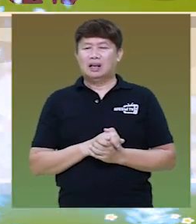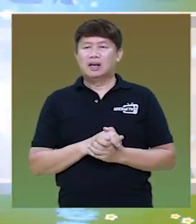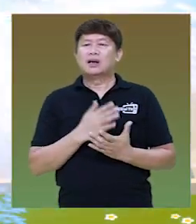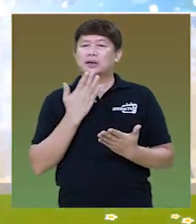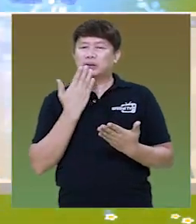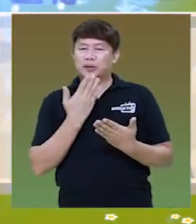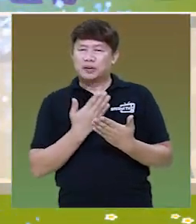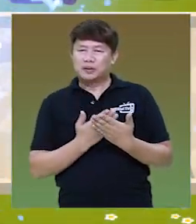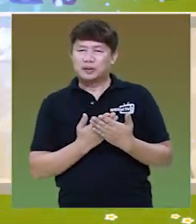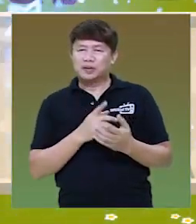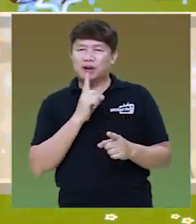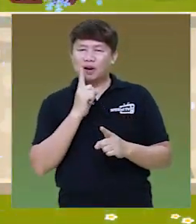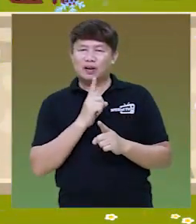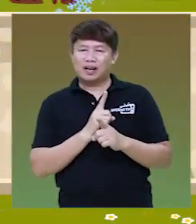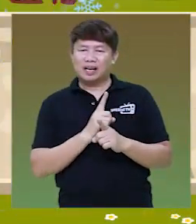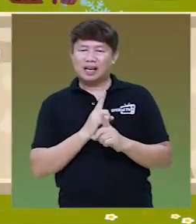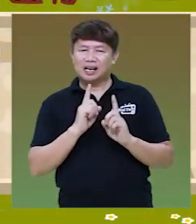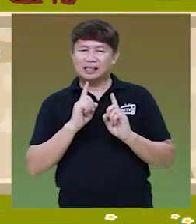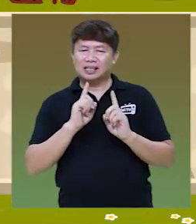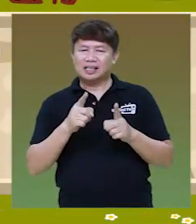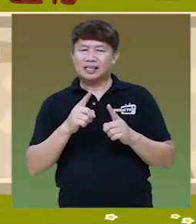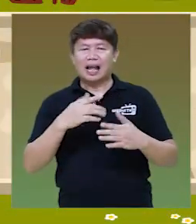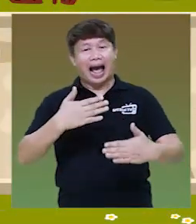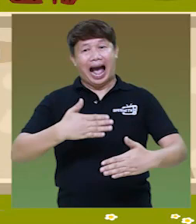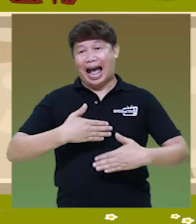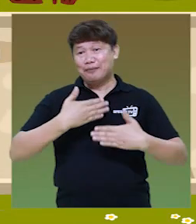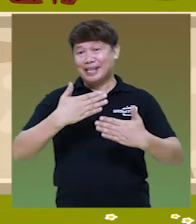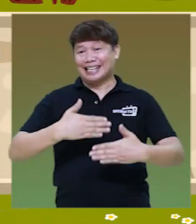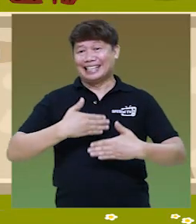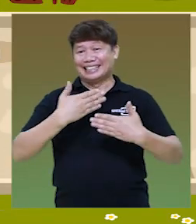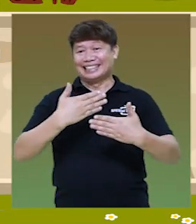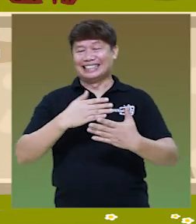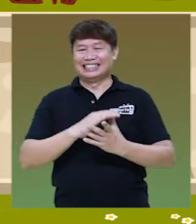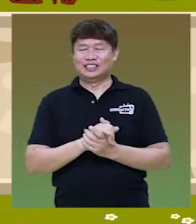Great! The correct answer is happy.